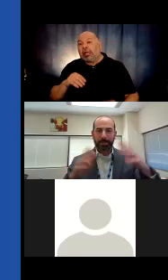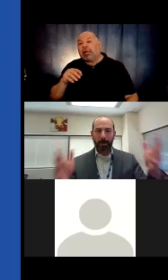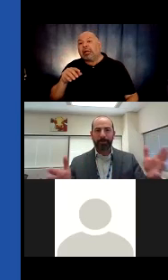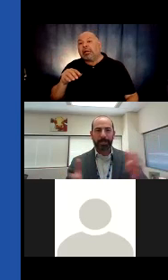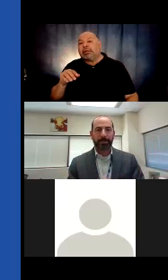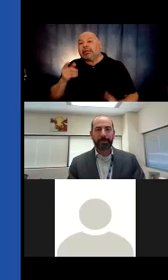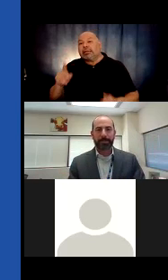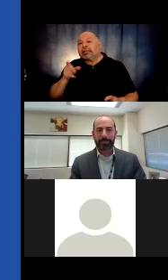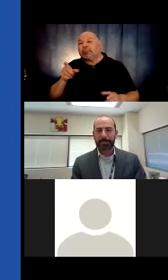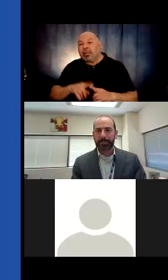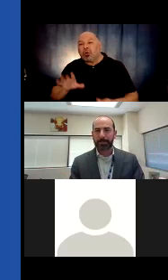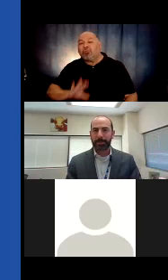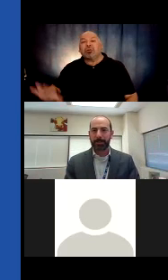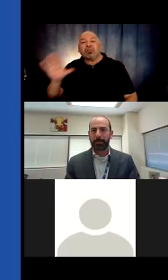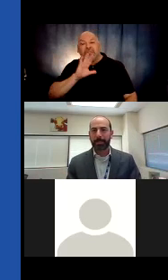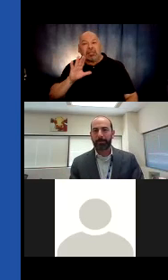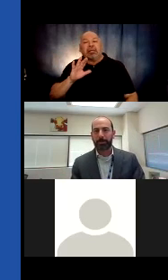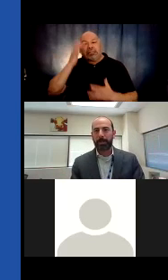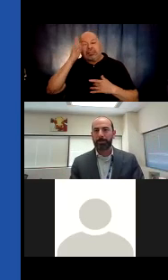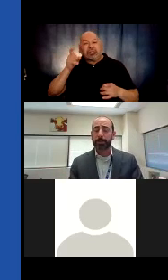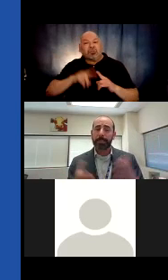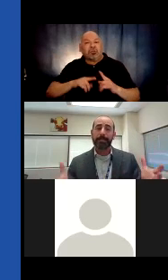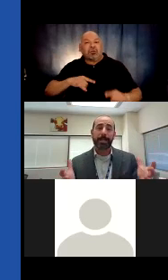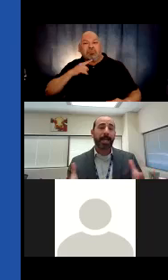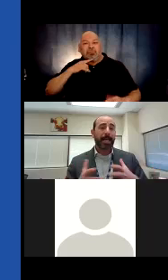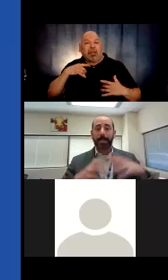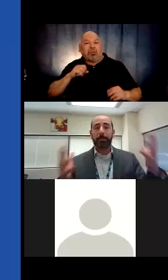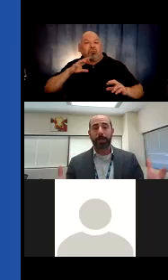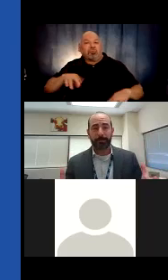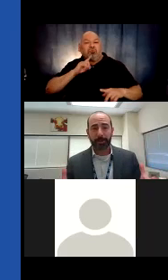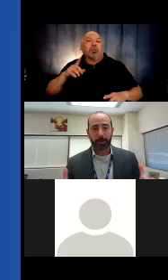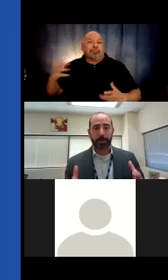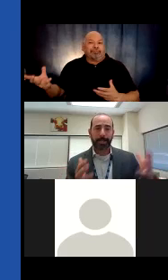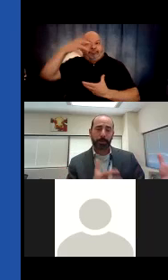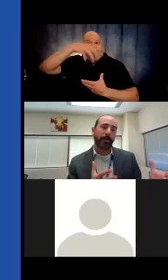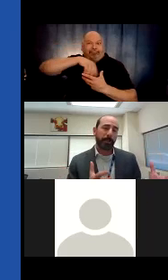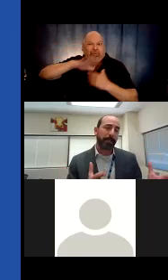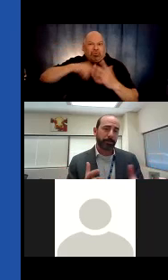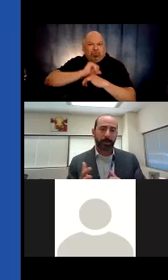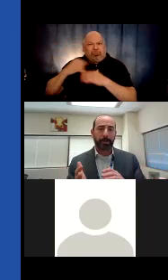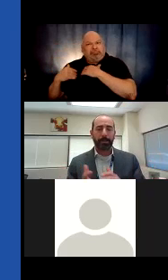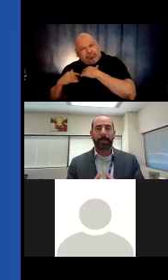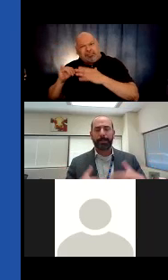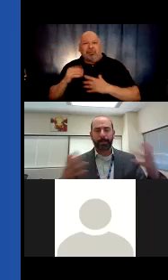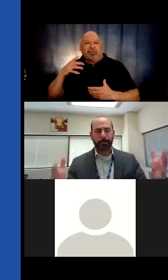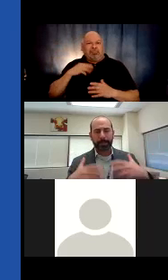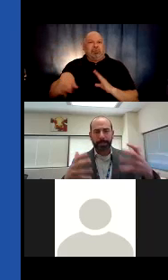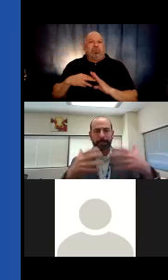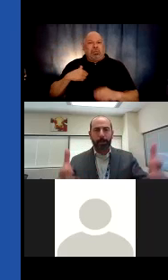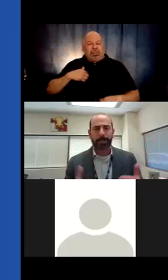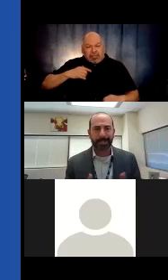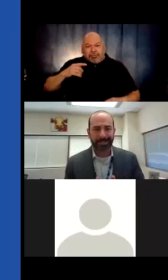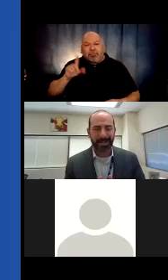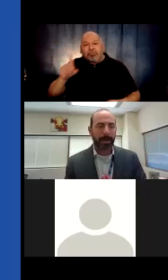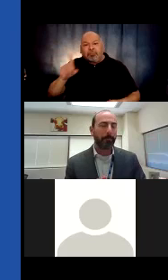is, overseeing our Division of Disease Control and Public Health Response, which really does encompass all of this work. And that's why I've been in this role, but